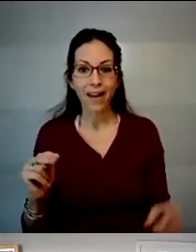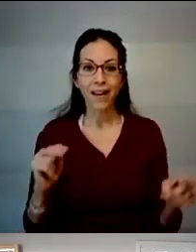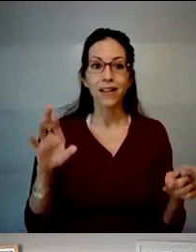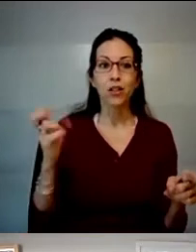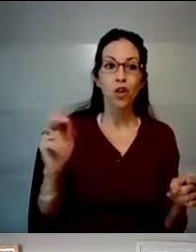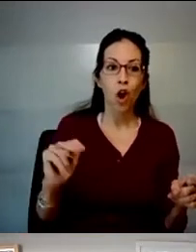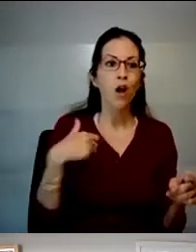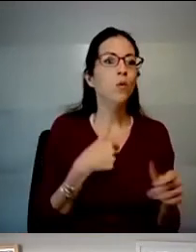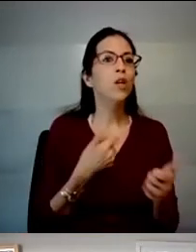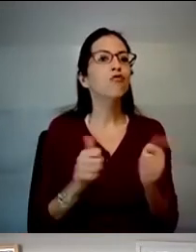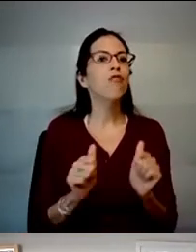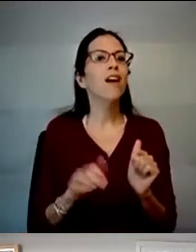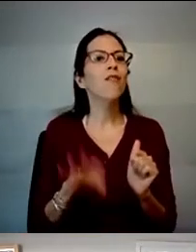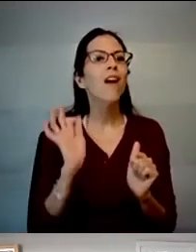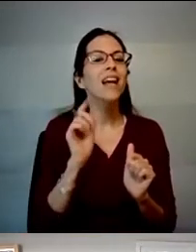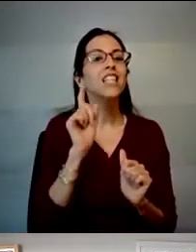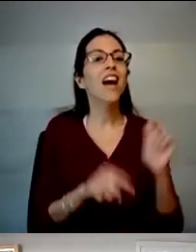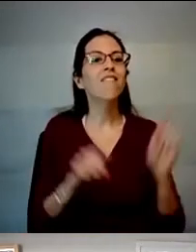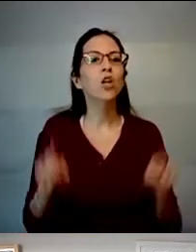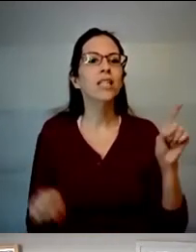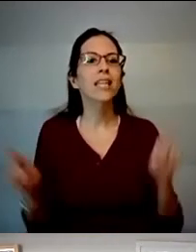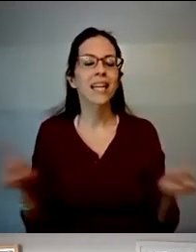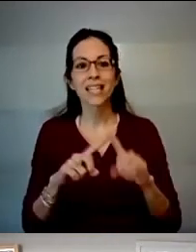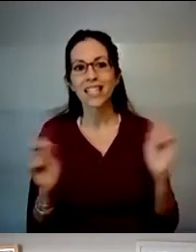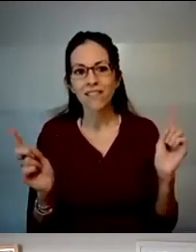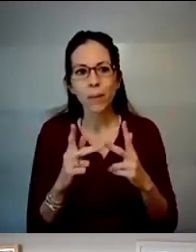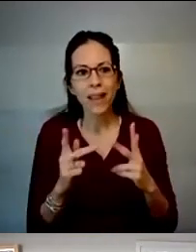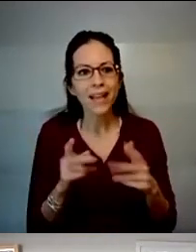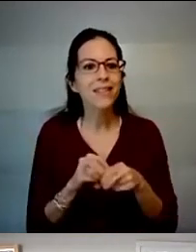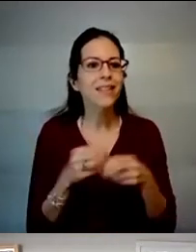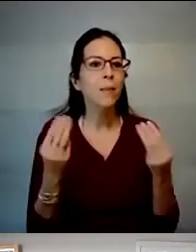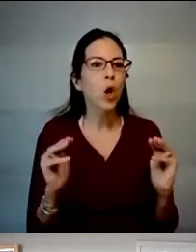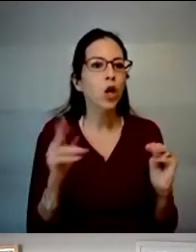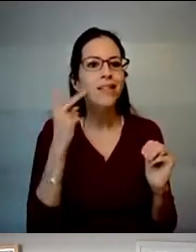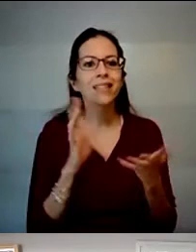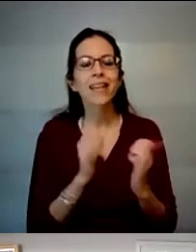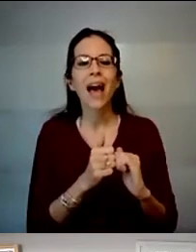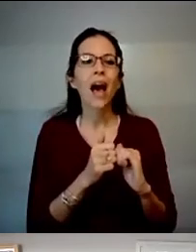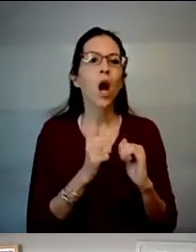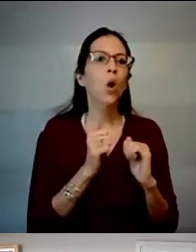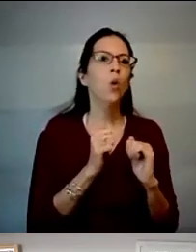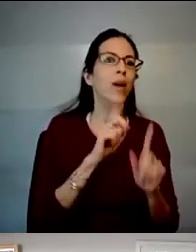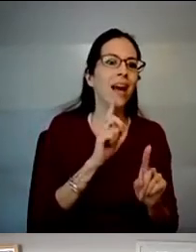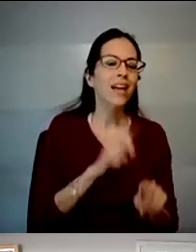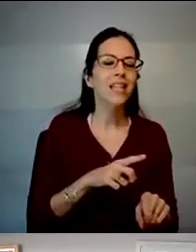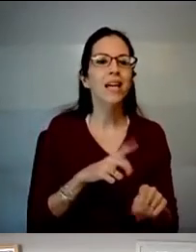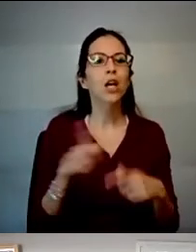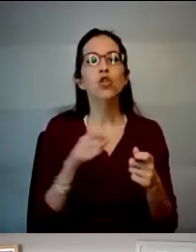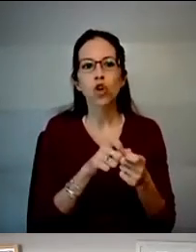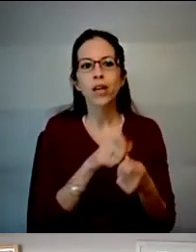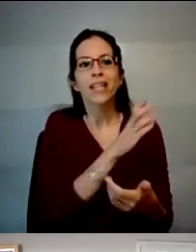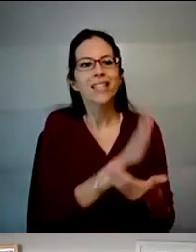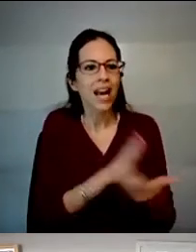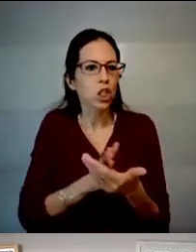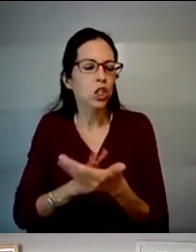find diversity in, because at different times when the markets and the economy are reacting, there's different segments that do, better, whether it's